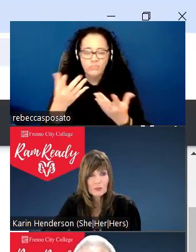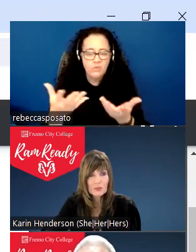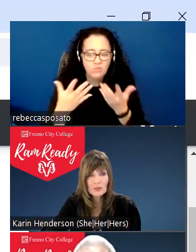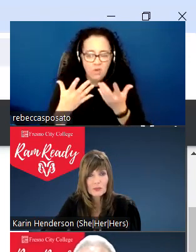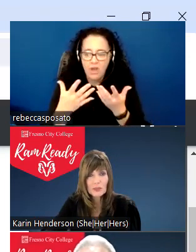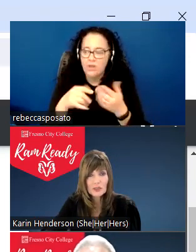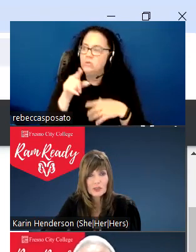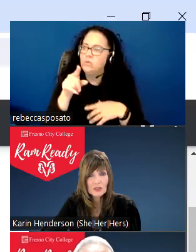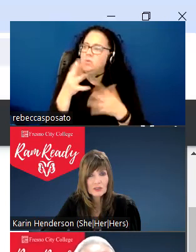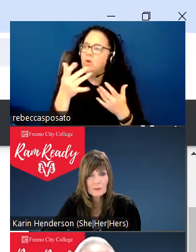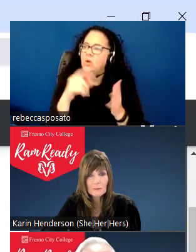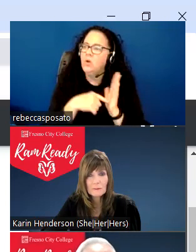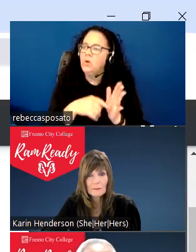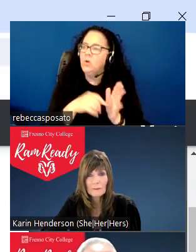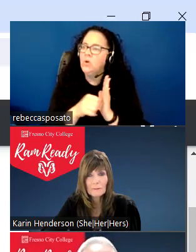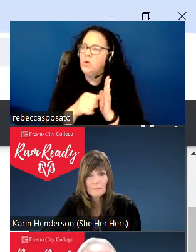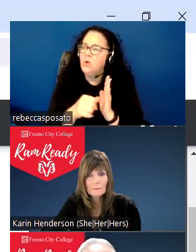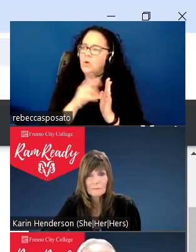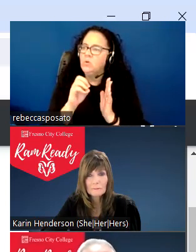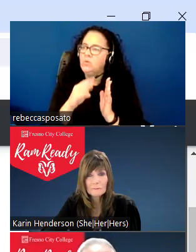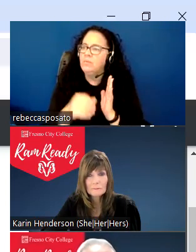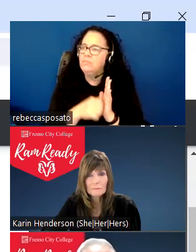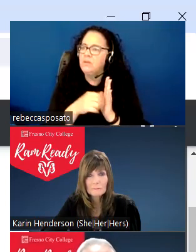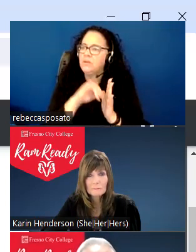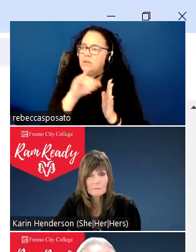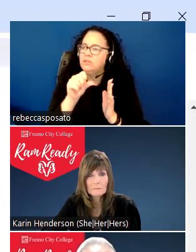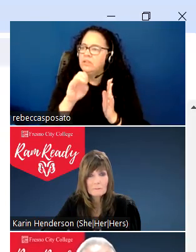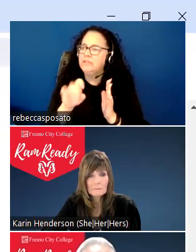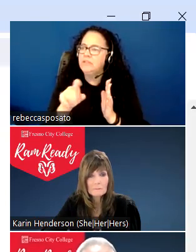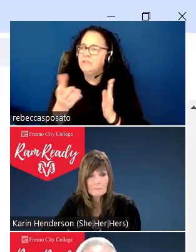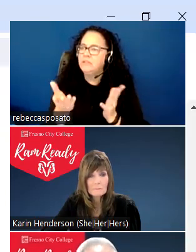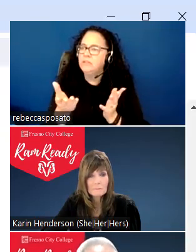the web page, Jesse? Let's see.